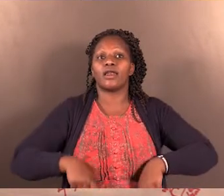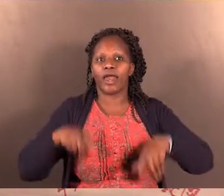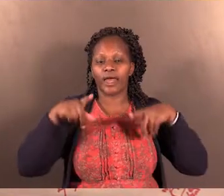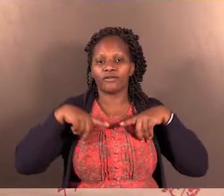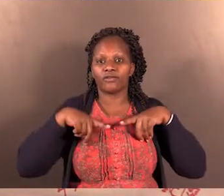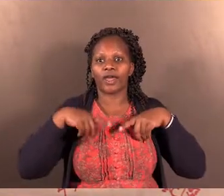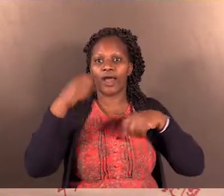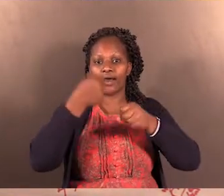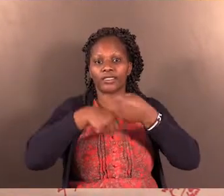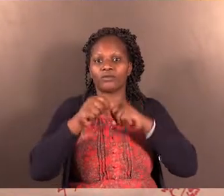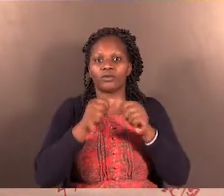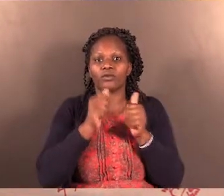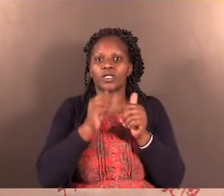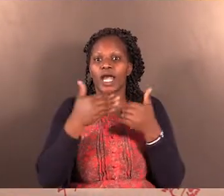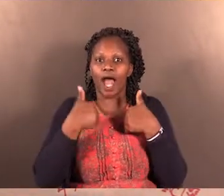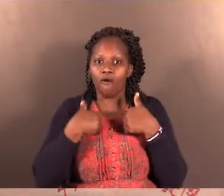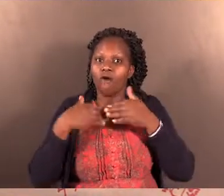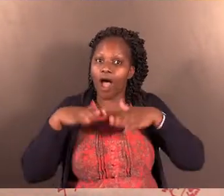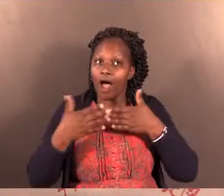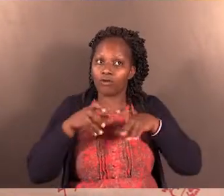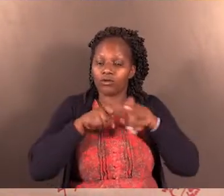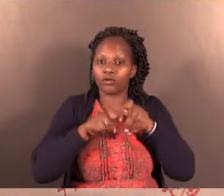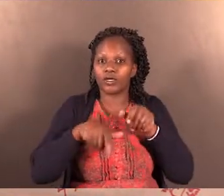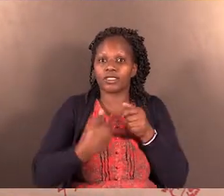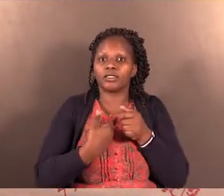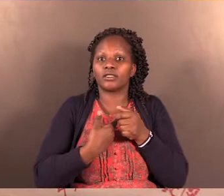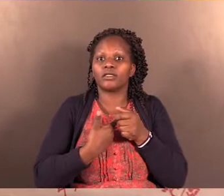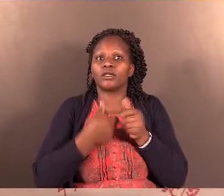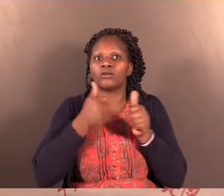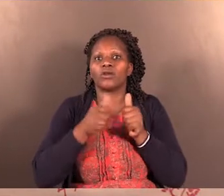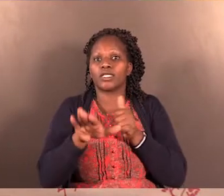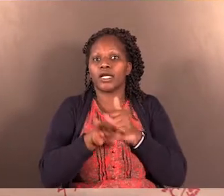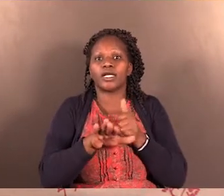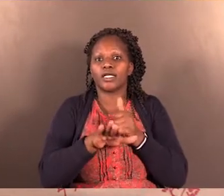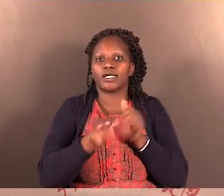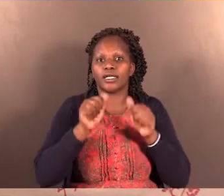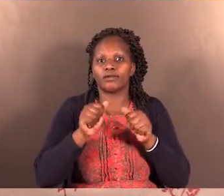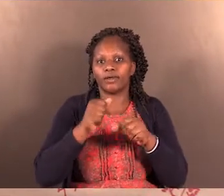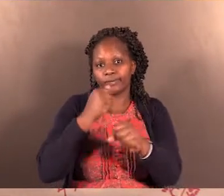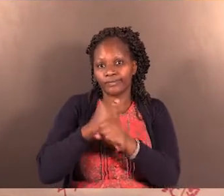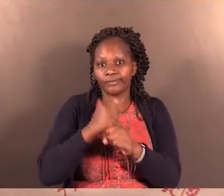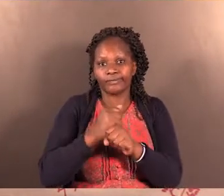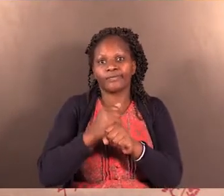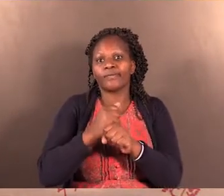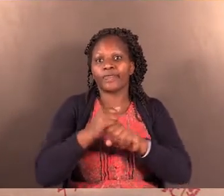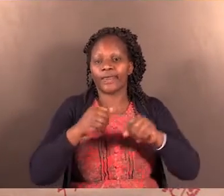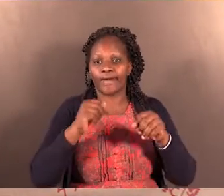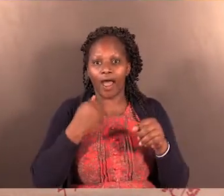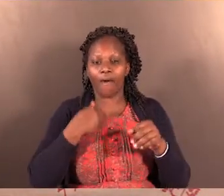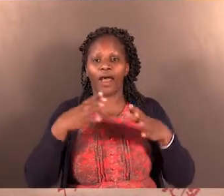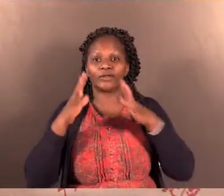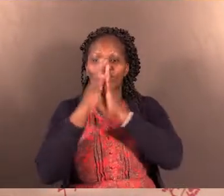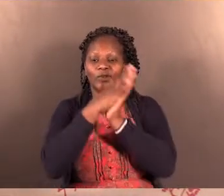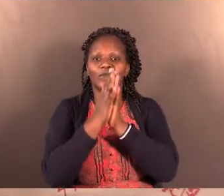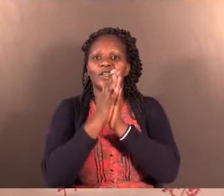life or everyday activities that we go in. How can we control ourselves? Or in which areas can we apply this self-control? And so our